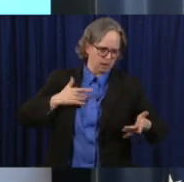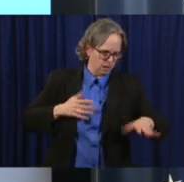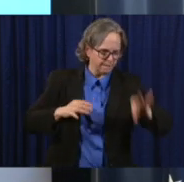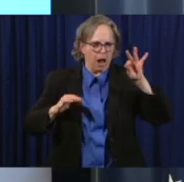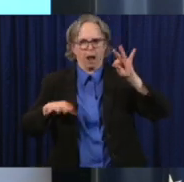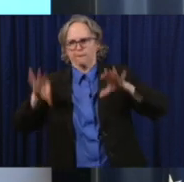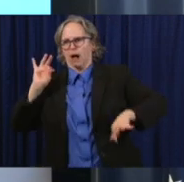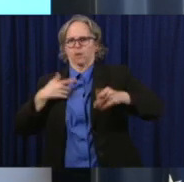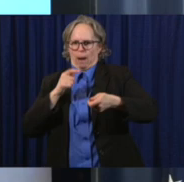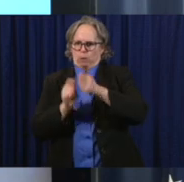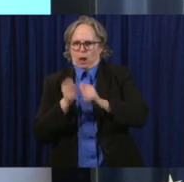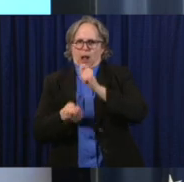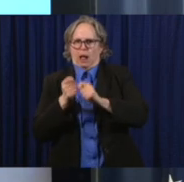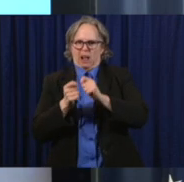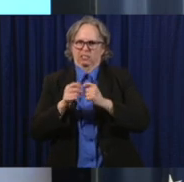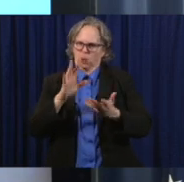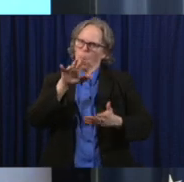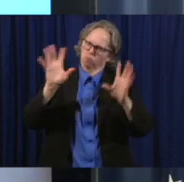more